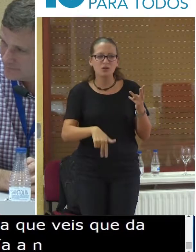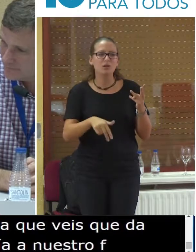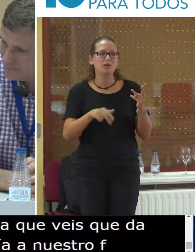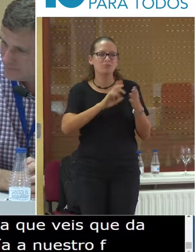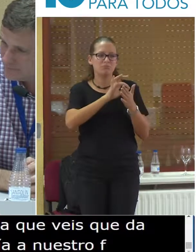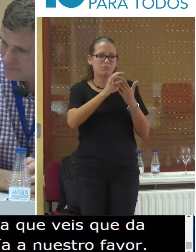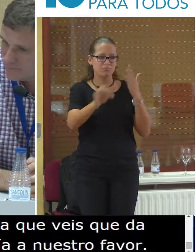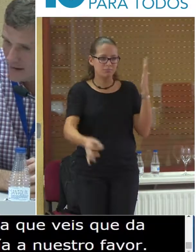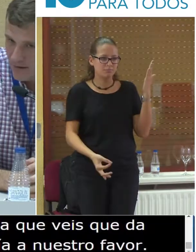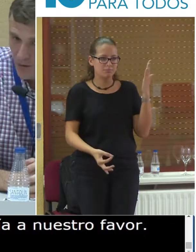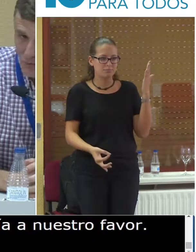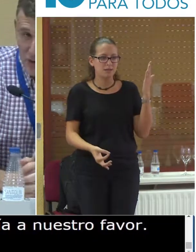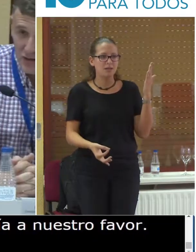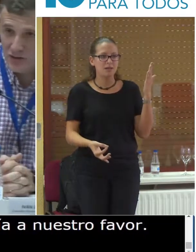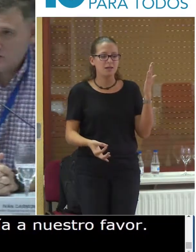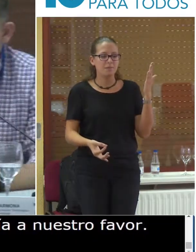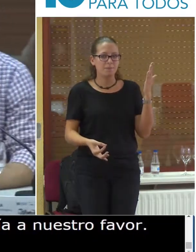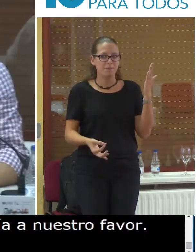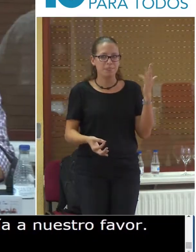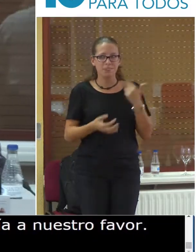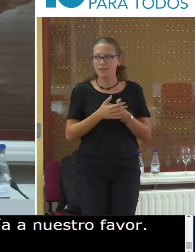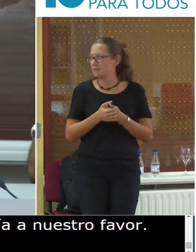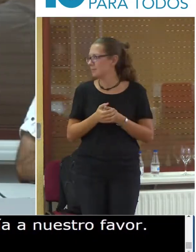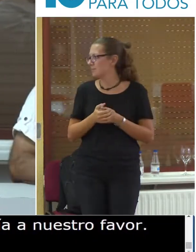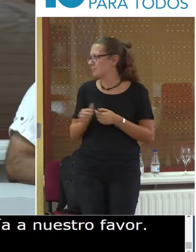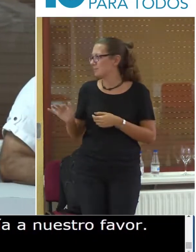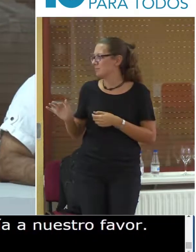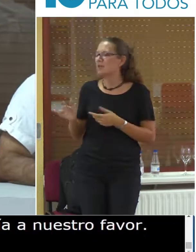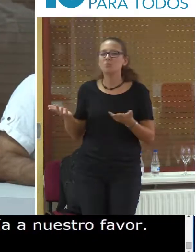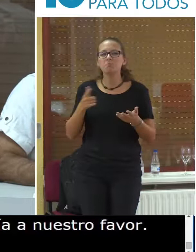take advantage of these technologies?